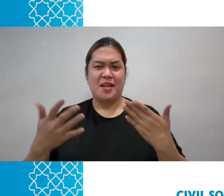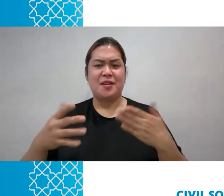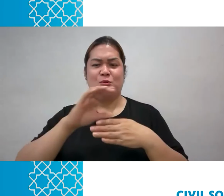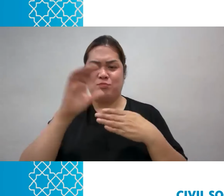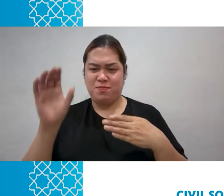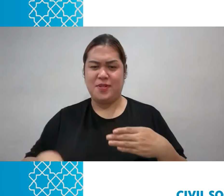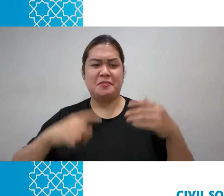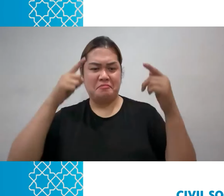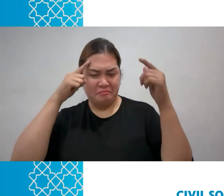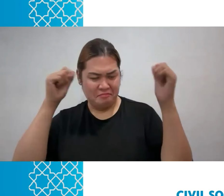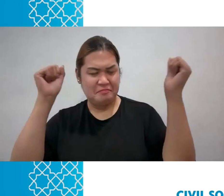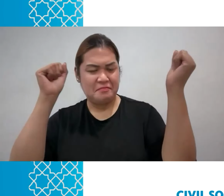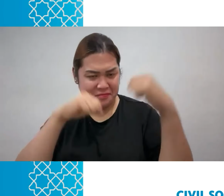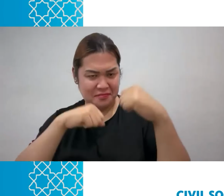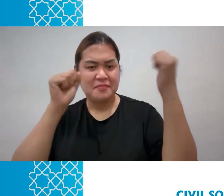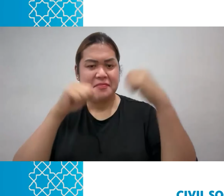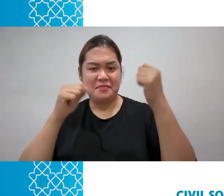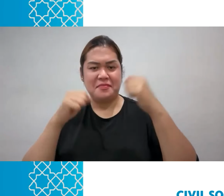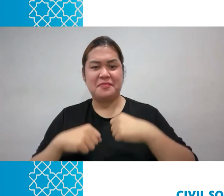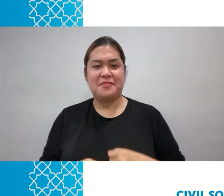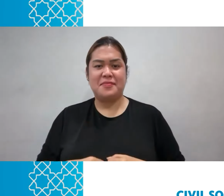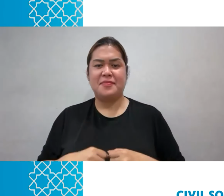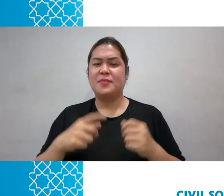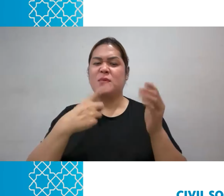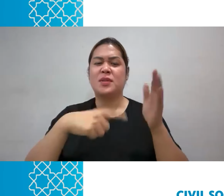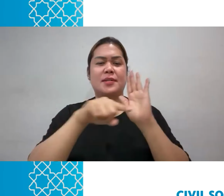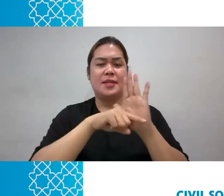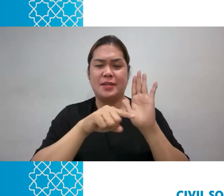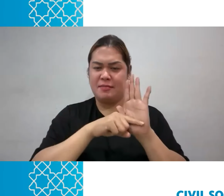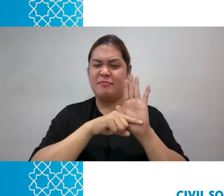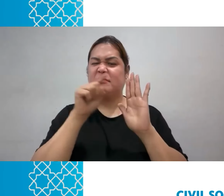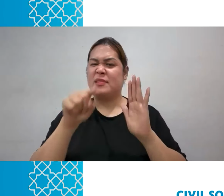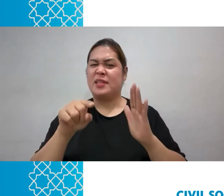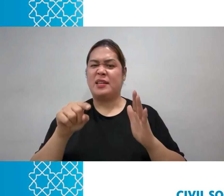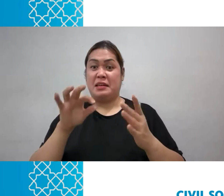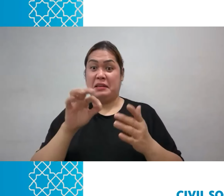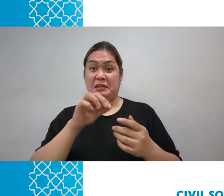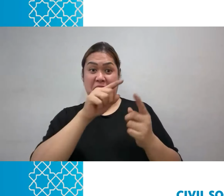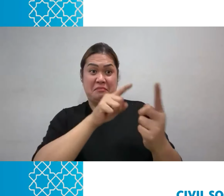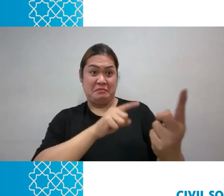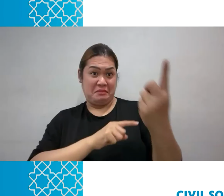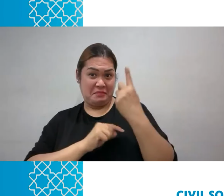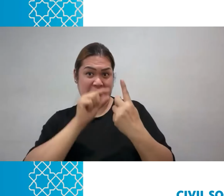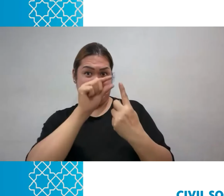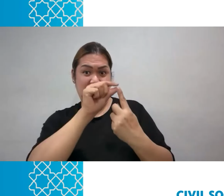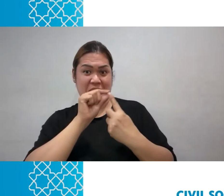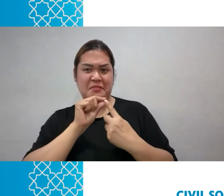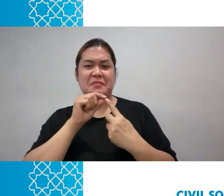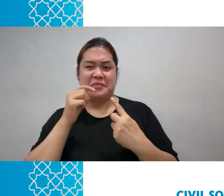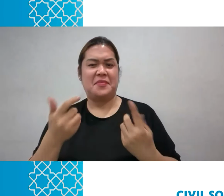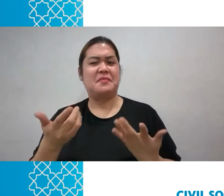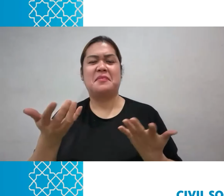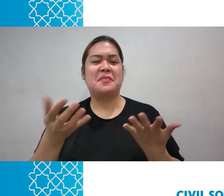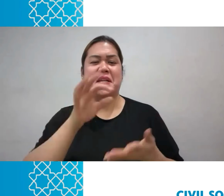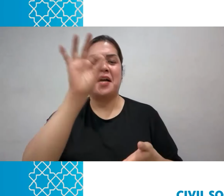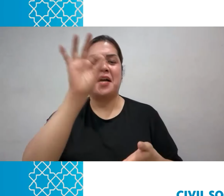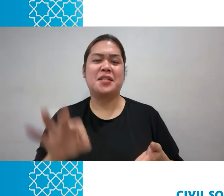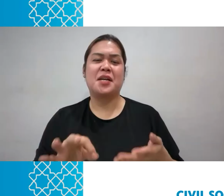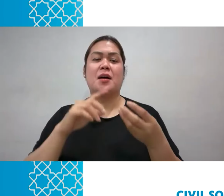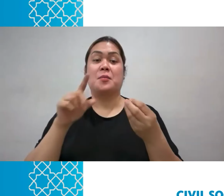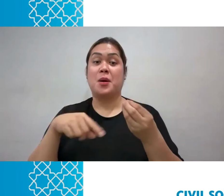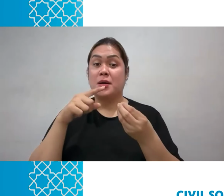is depicting a negative thing. But currently, the question is, in terms of when we talk about the mobility, 50